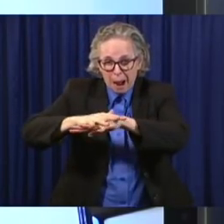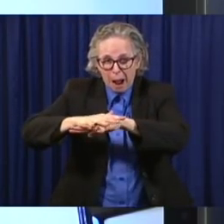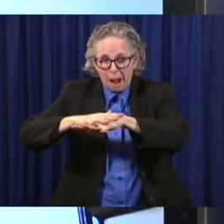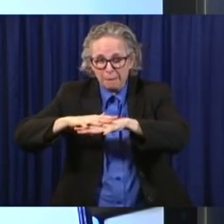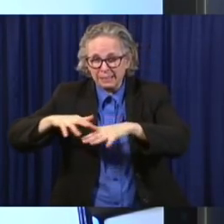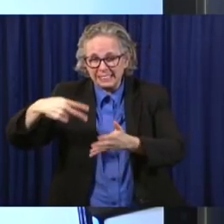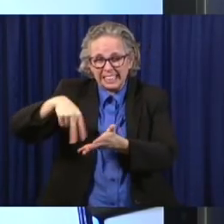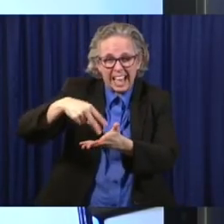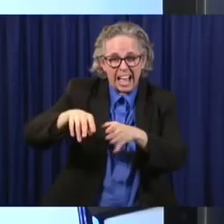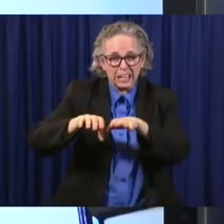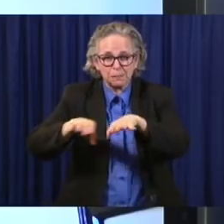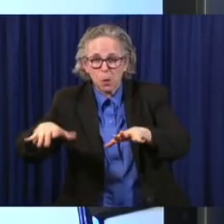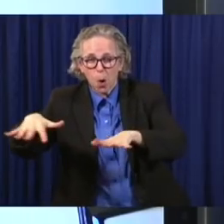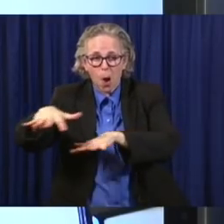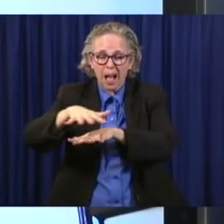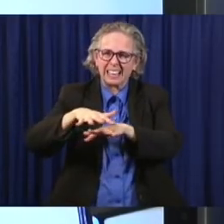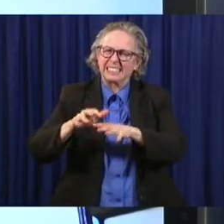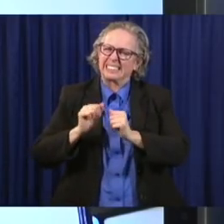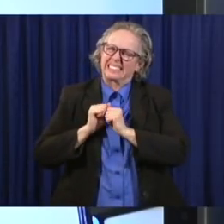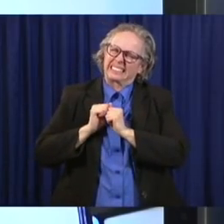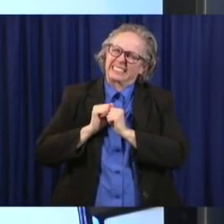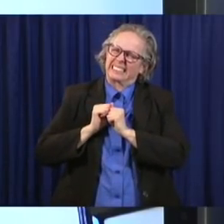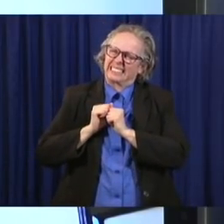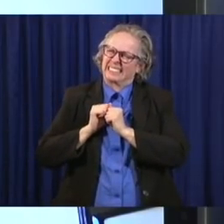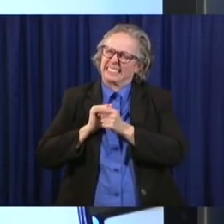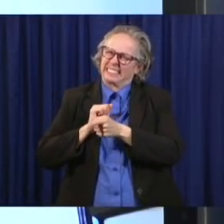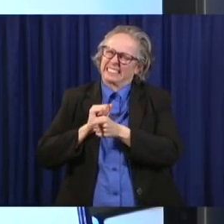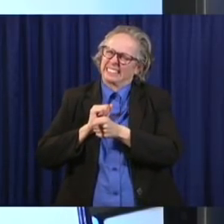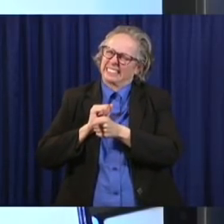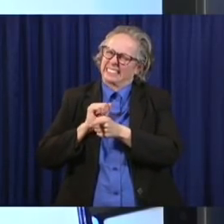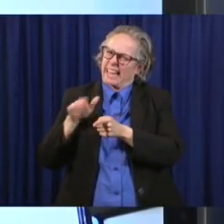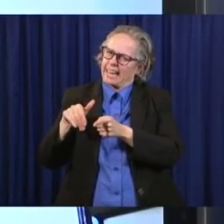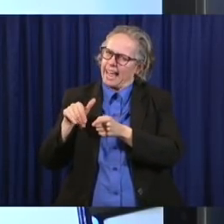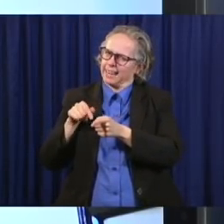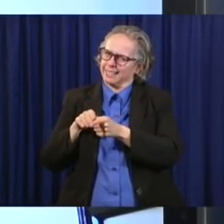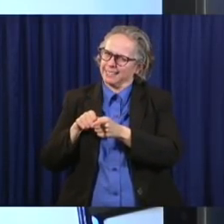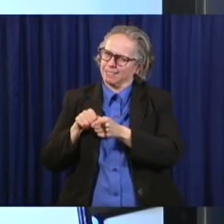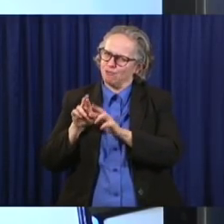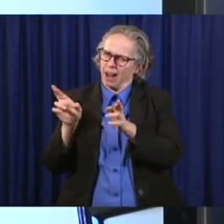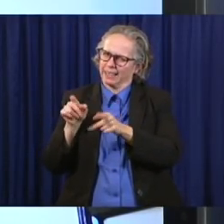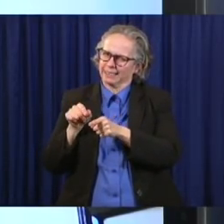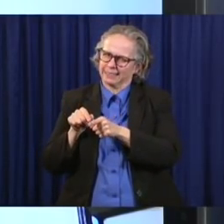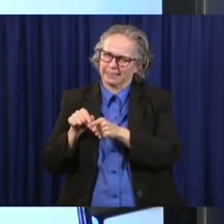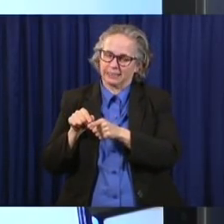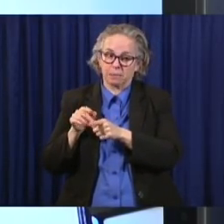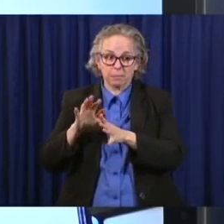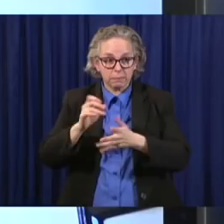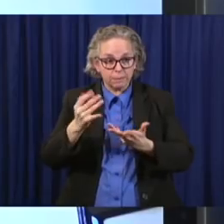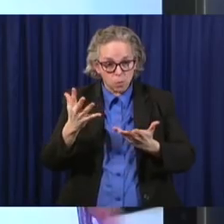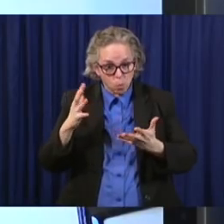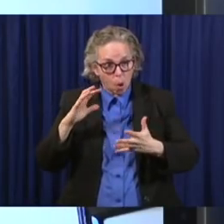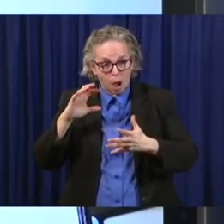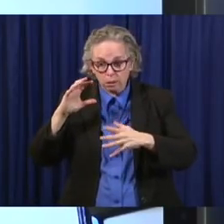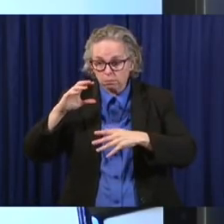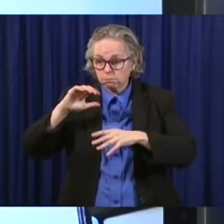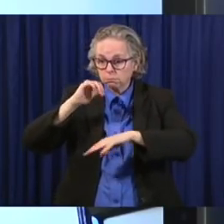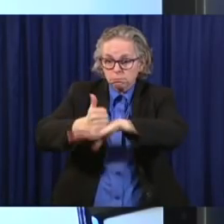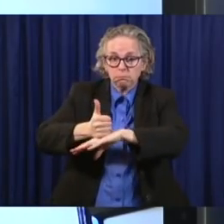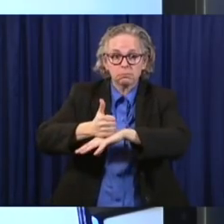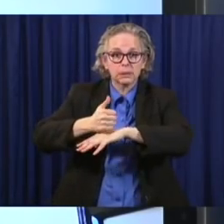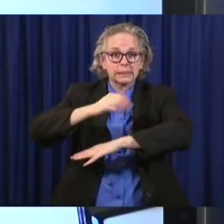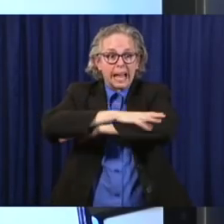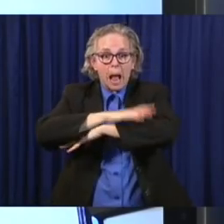one, but we needed to take it through these steps. And so that open space, if you want to put in picnic tables or folding tables, you